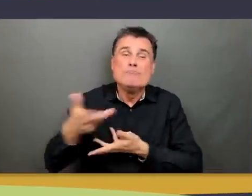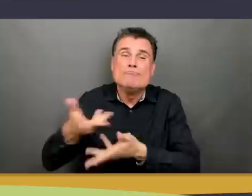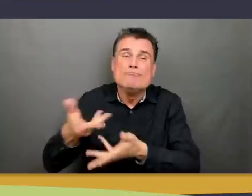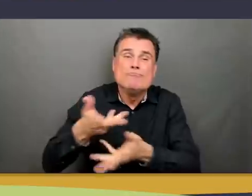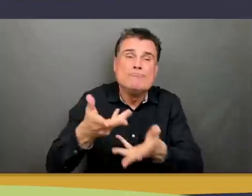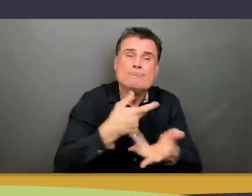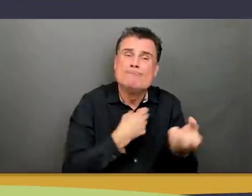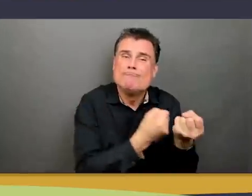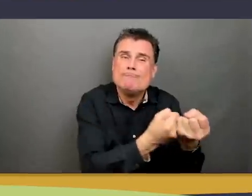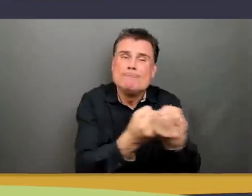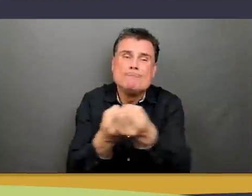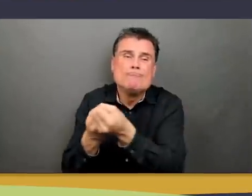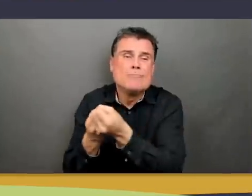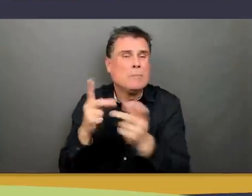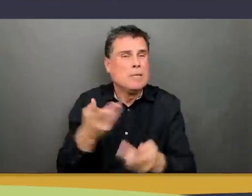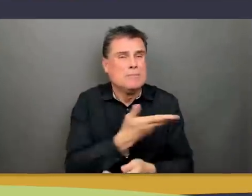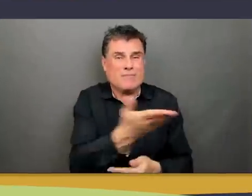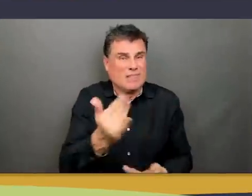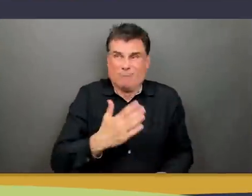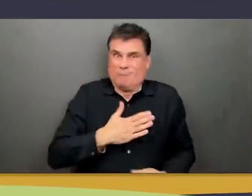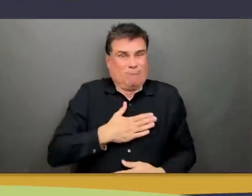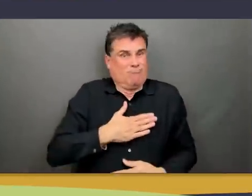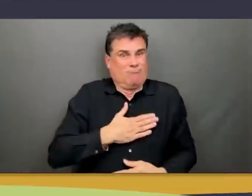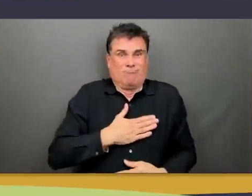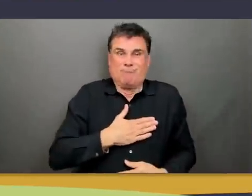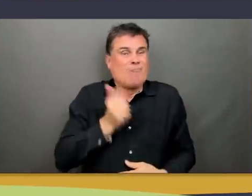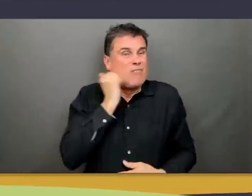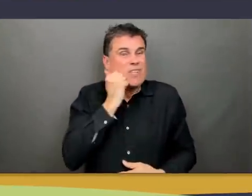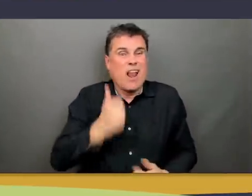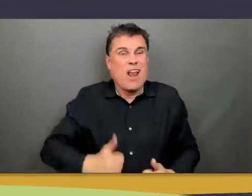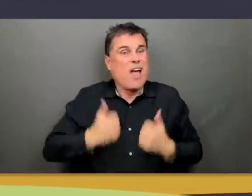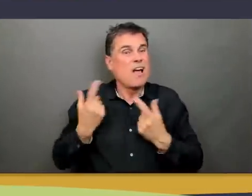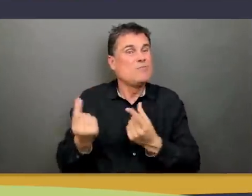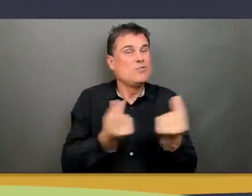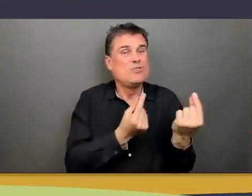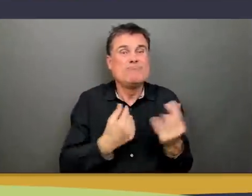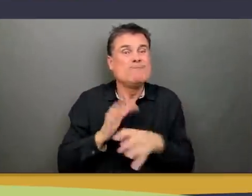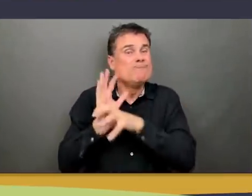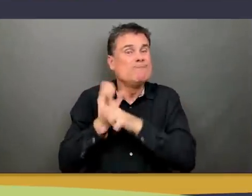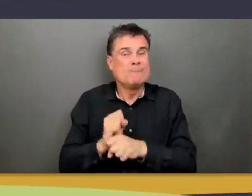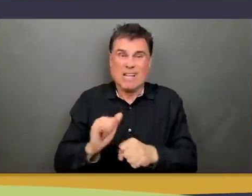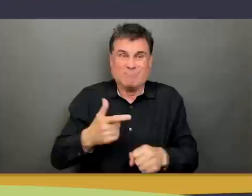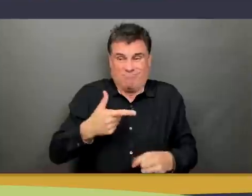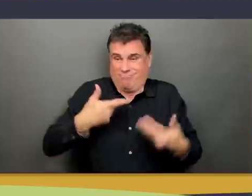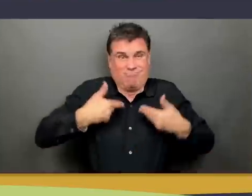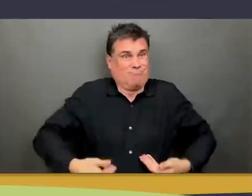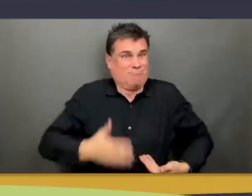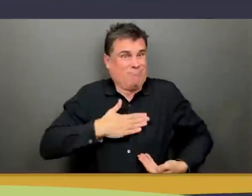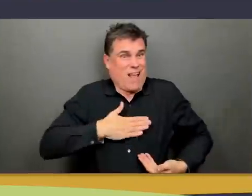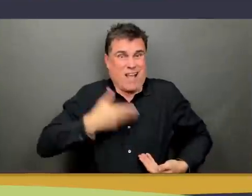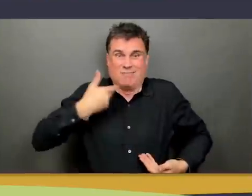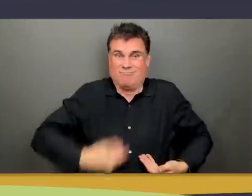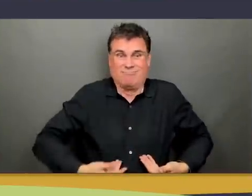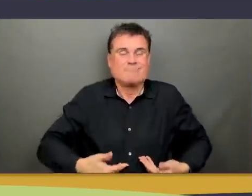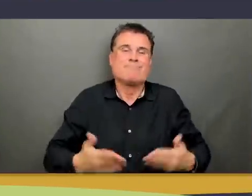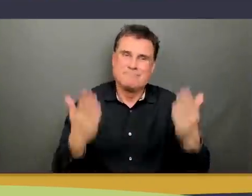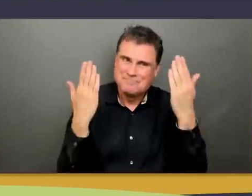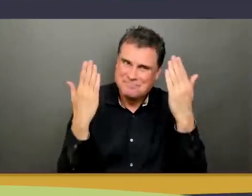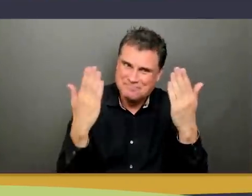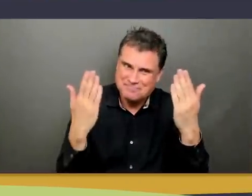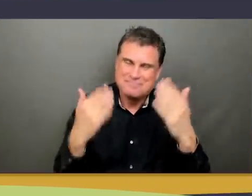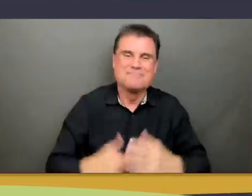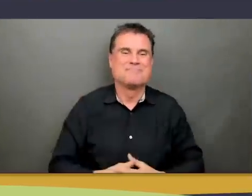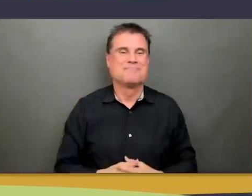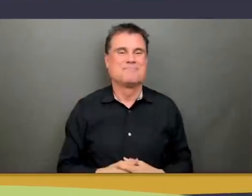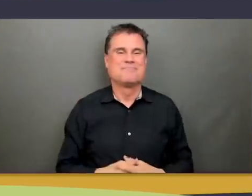everyday part of my life as to who I am. So I say hi, Chikusiyam, and I thank you to everybody for